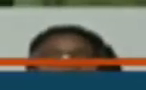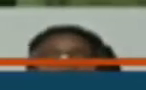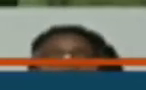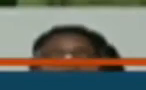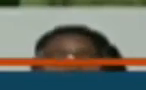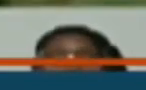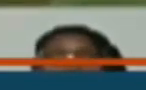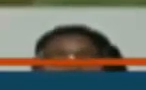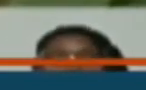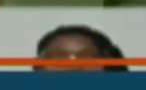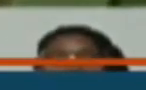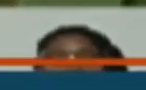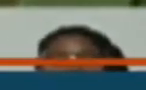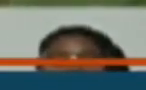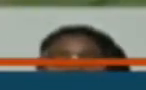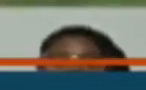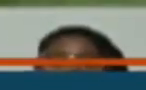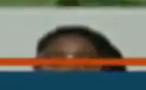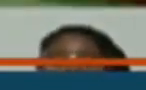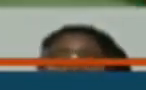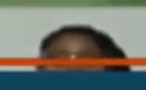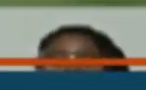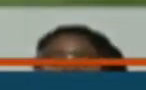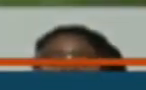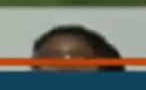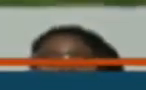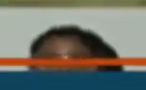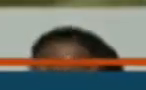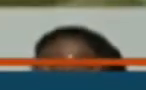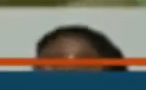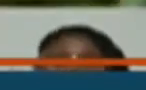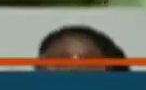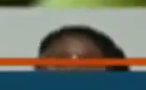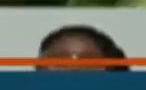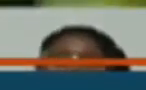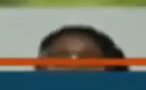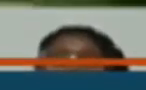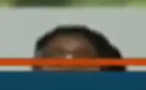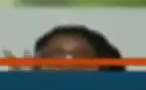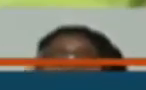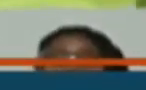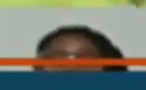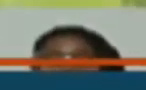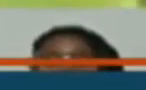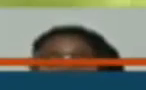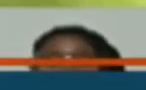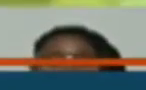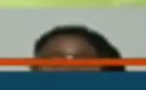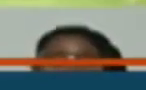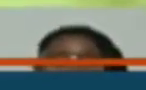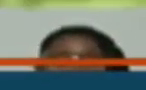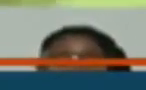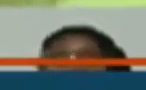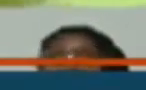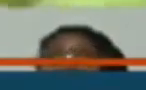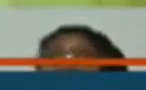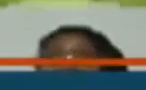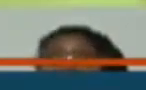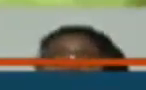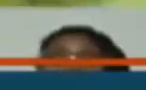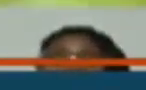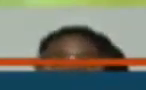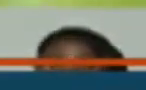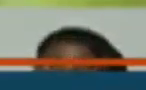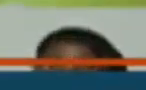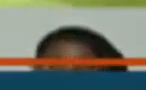in gold. The gold bars deposited in the Bank of England then say that they belong to a government that does